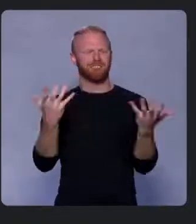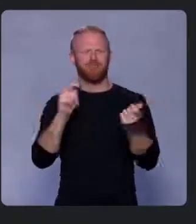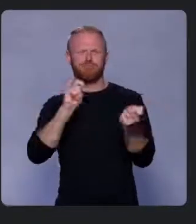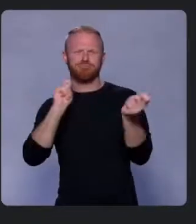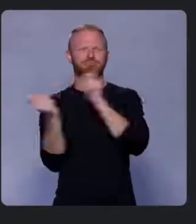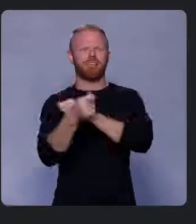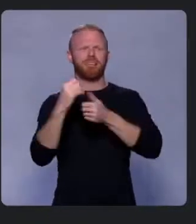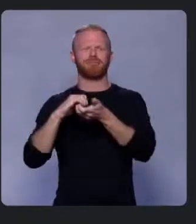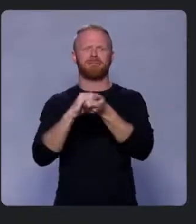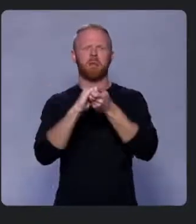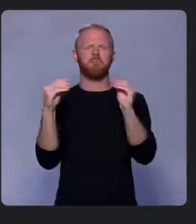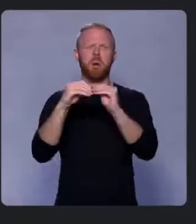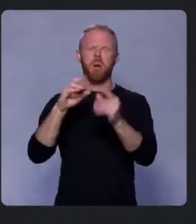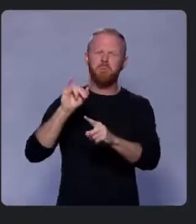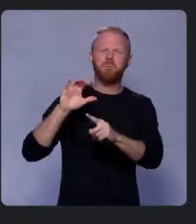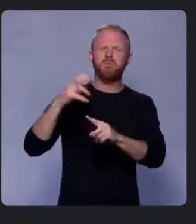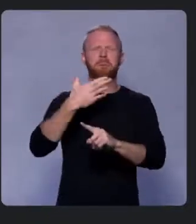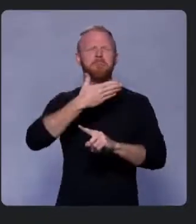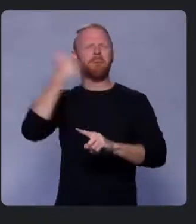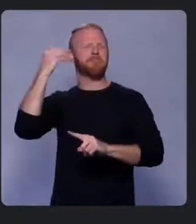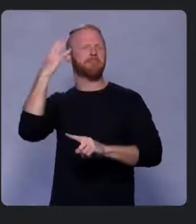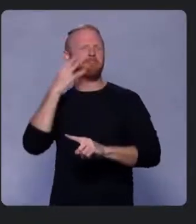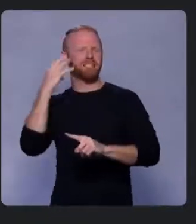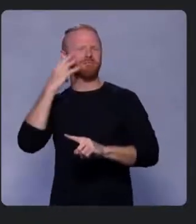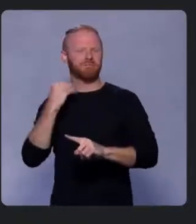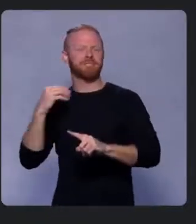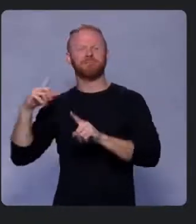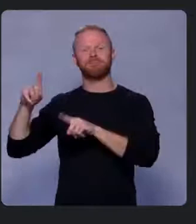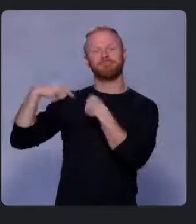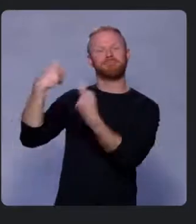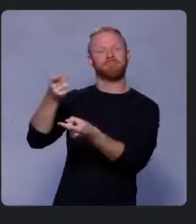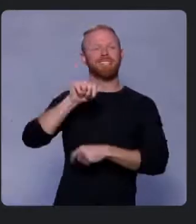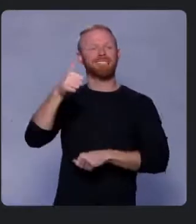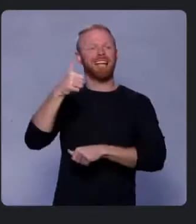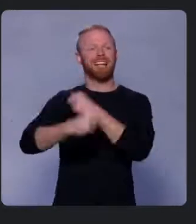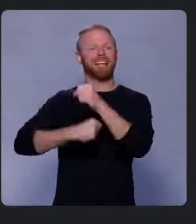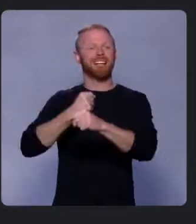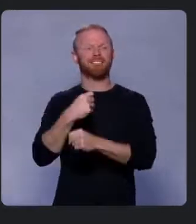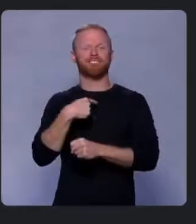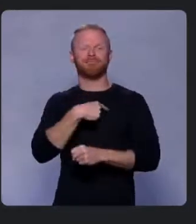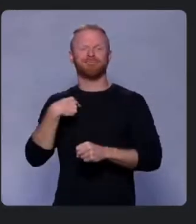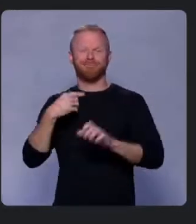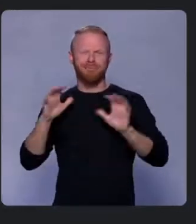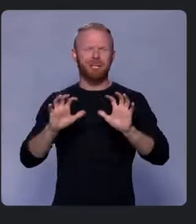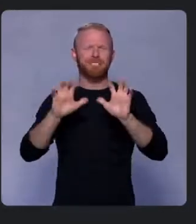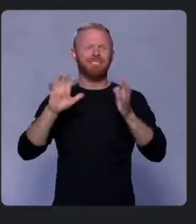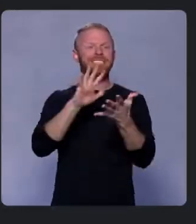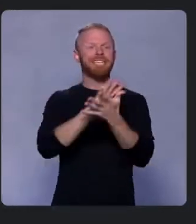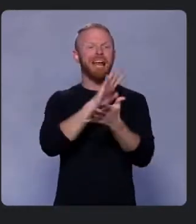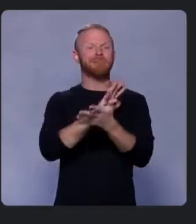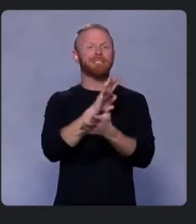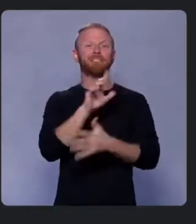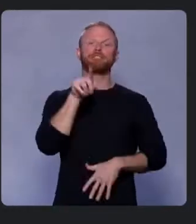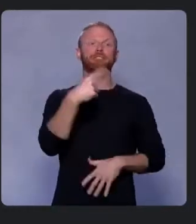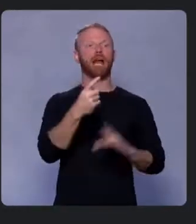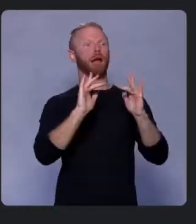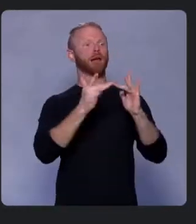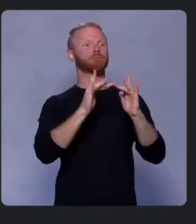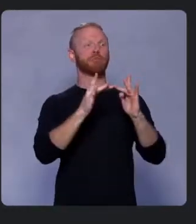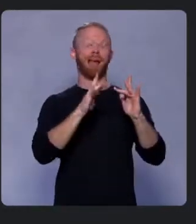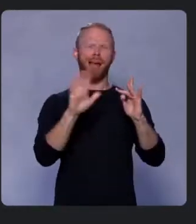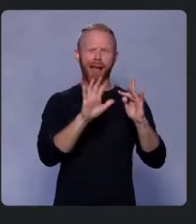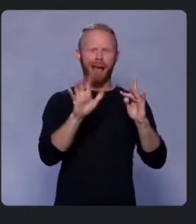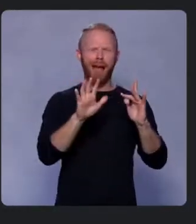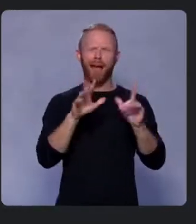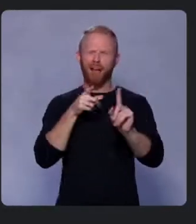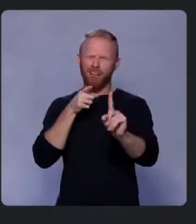better experience. For over a decade, we've been pushing documents away from being just digital pieces of paper